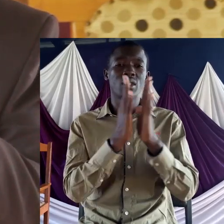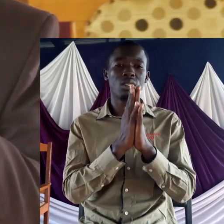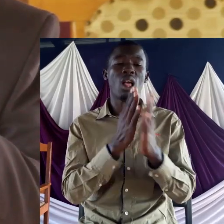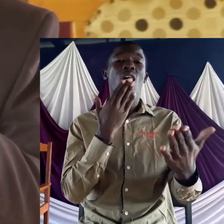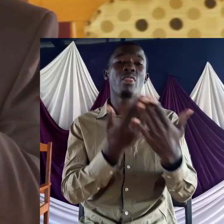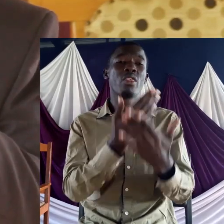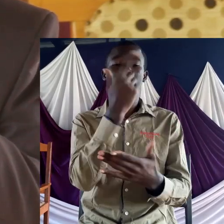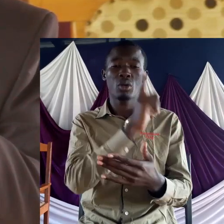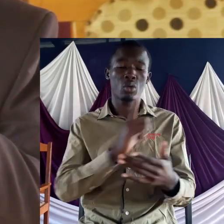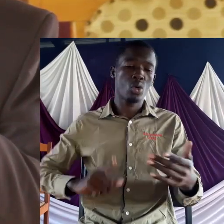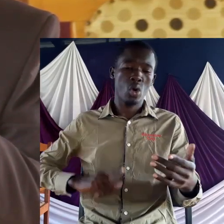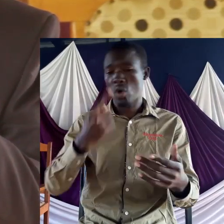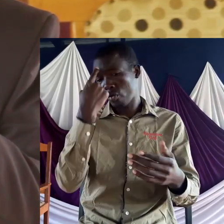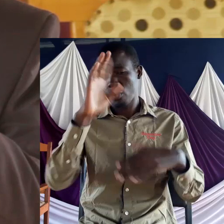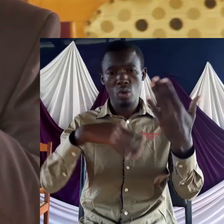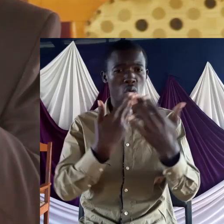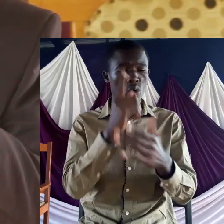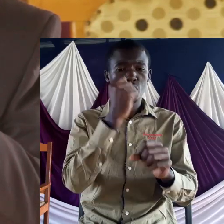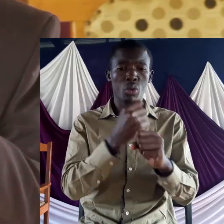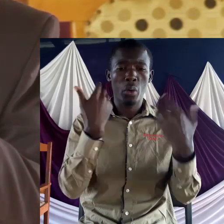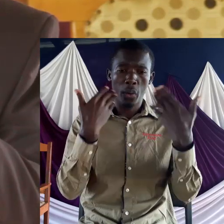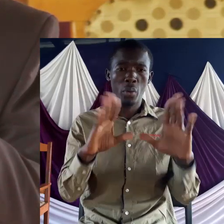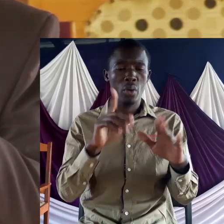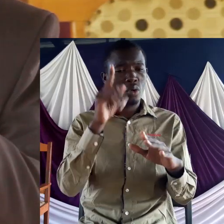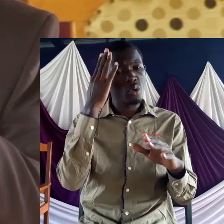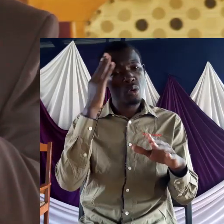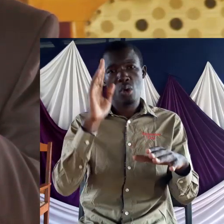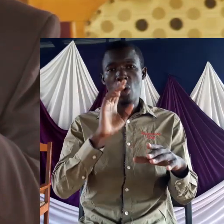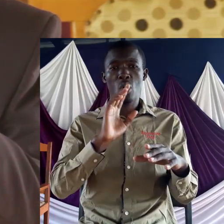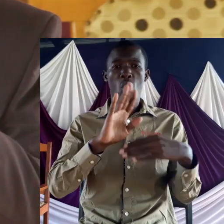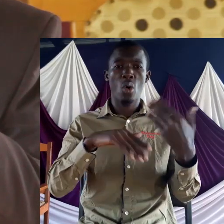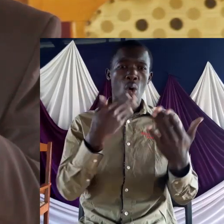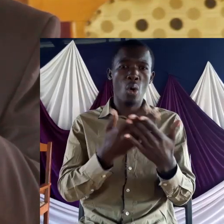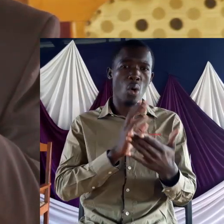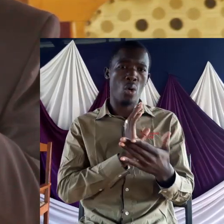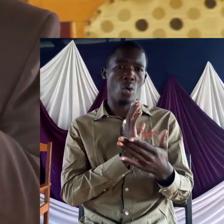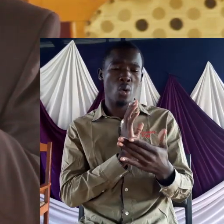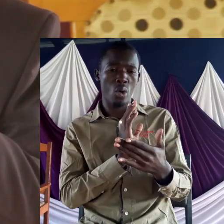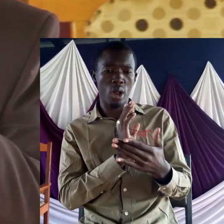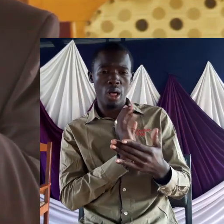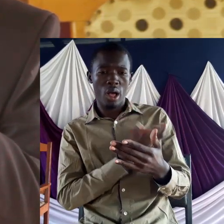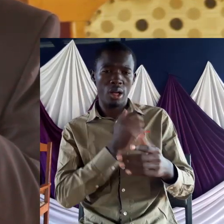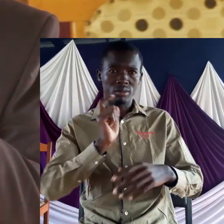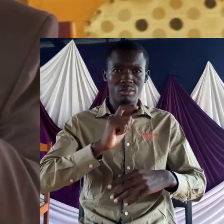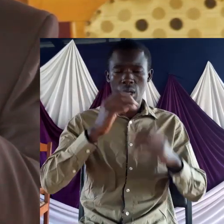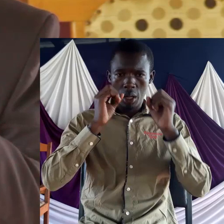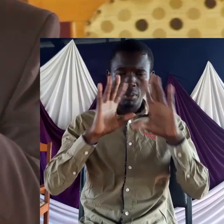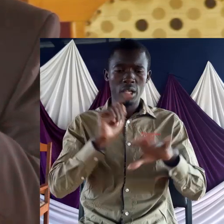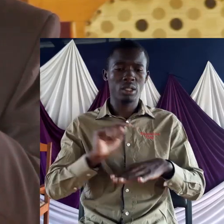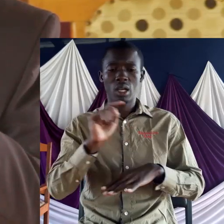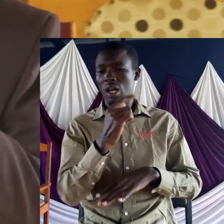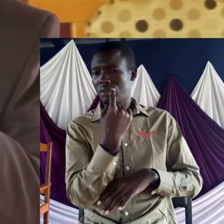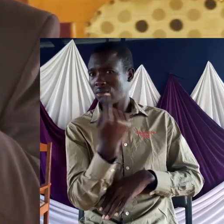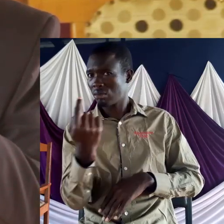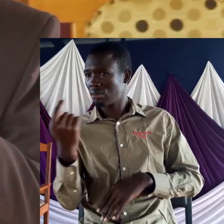done to us, but you know what we need. Provide for us. Bless us together as a family. Bless us individually.